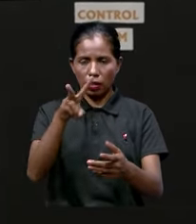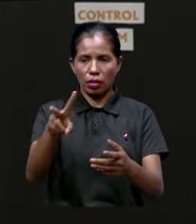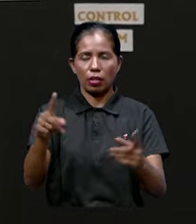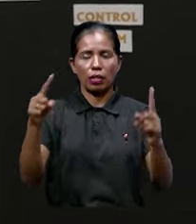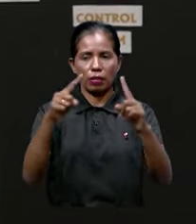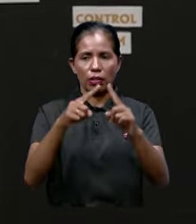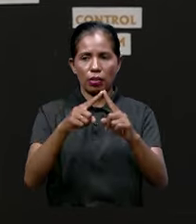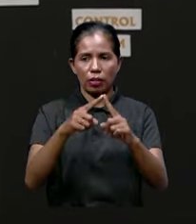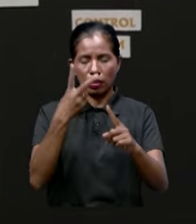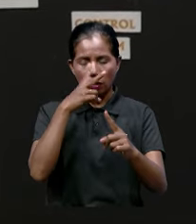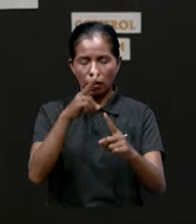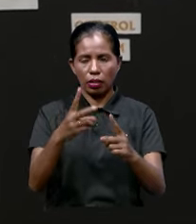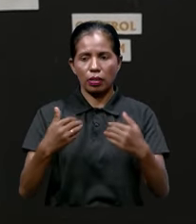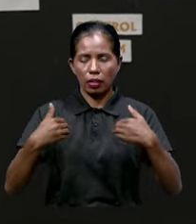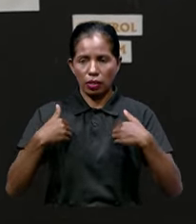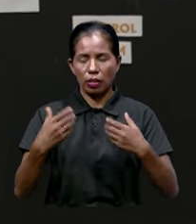increase